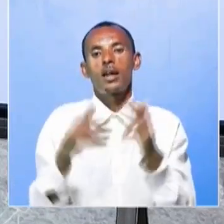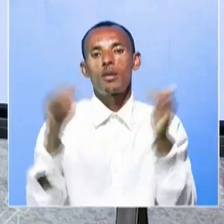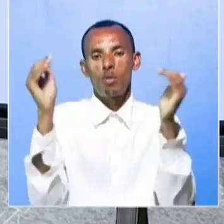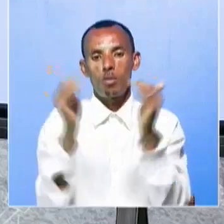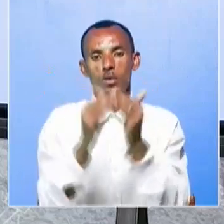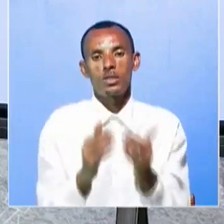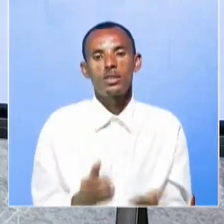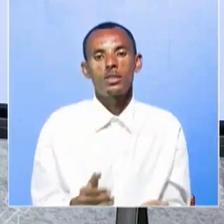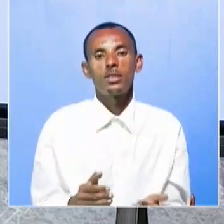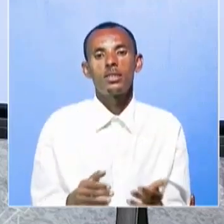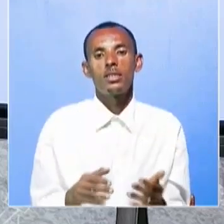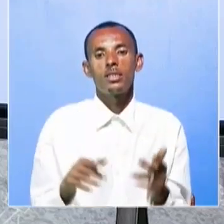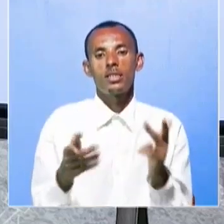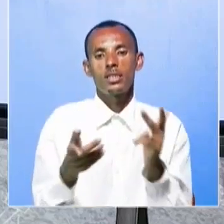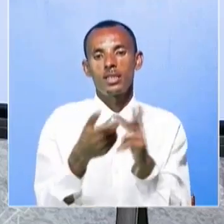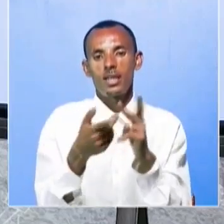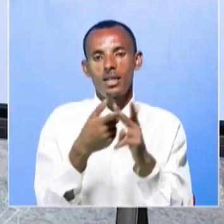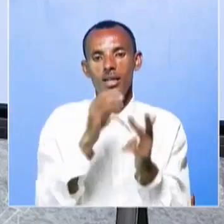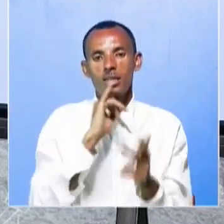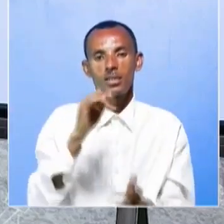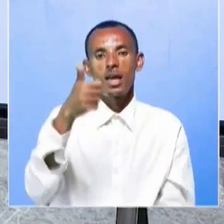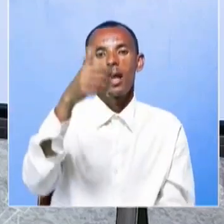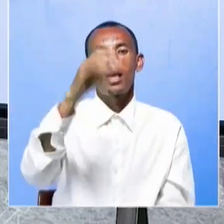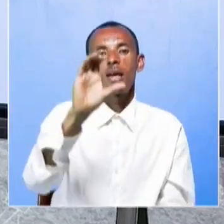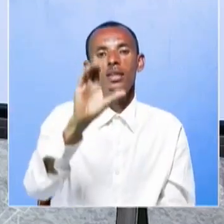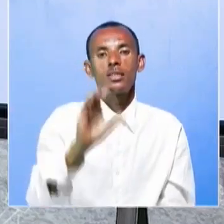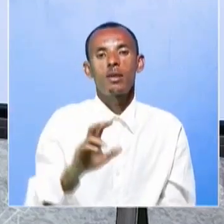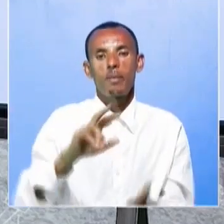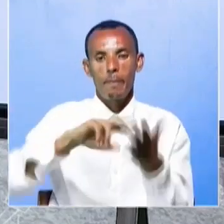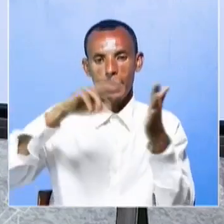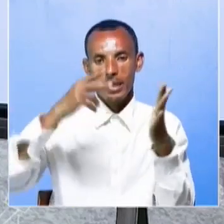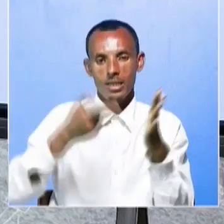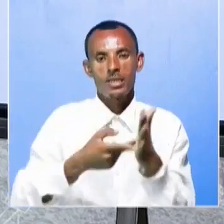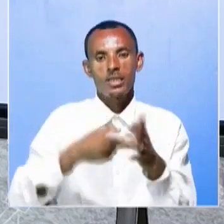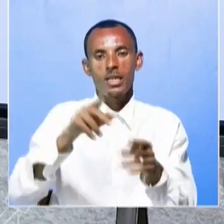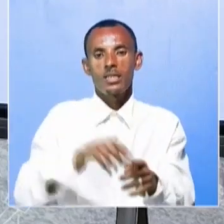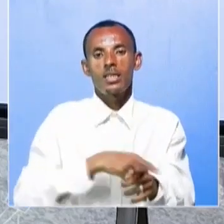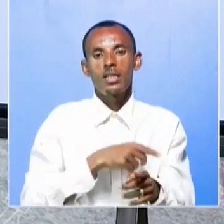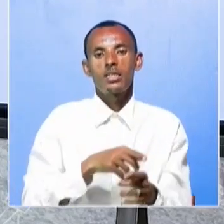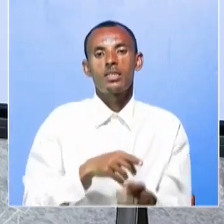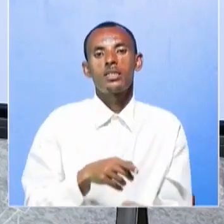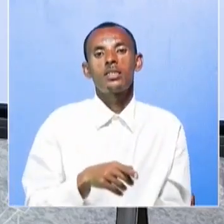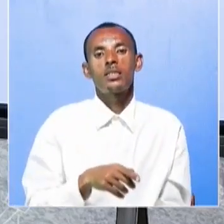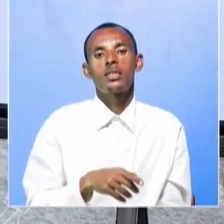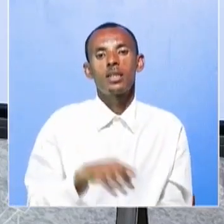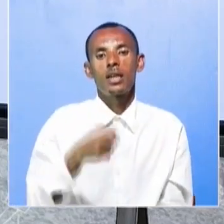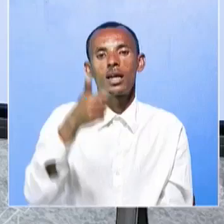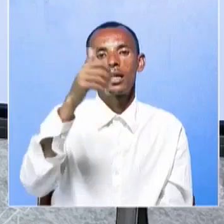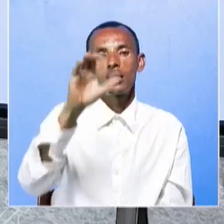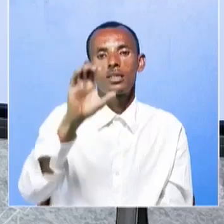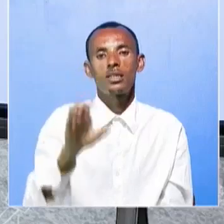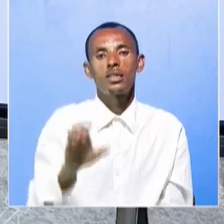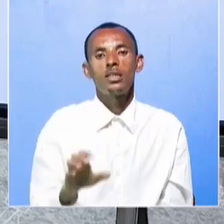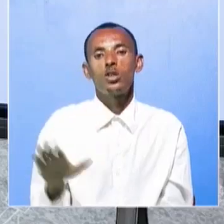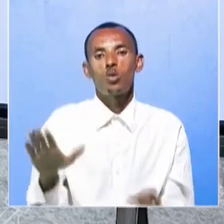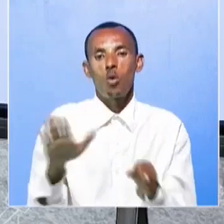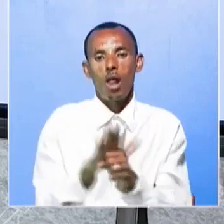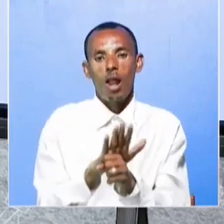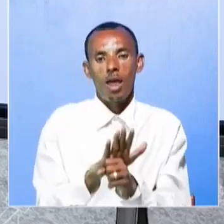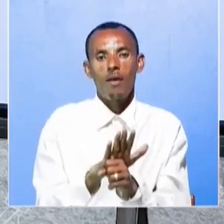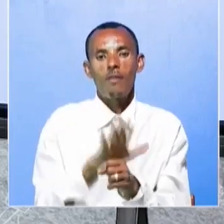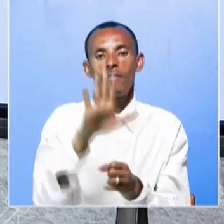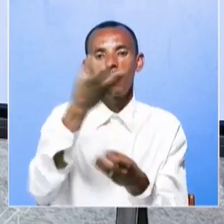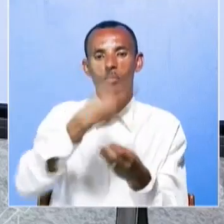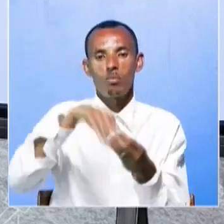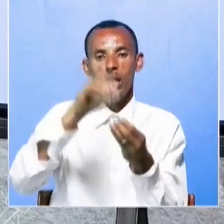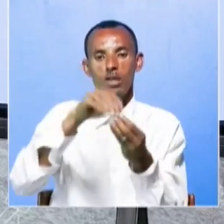That means the third proportion is AC. AC means the distance from here up to here. That means totally it's 5